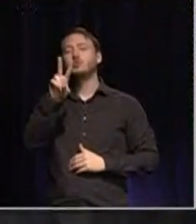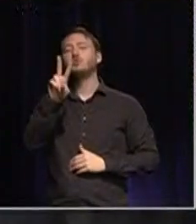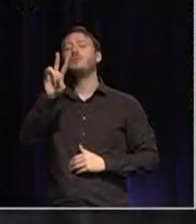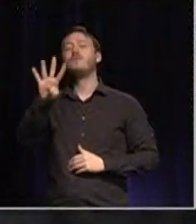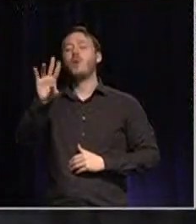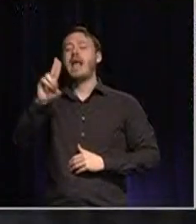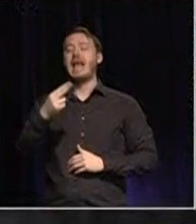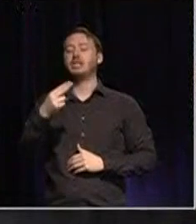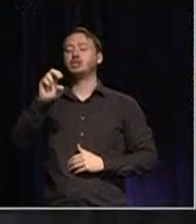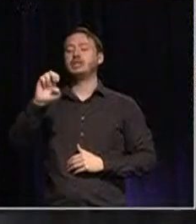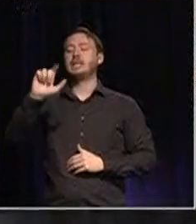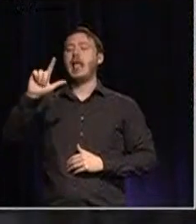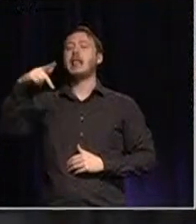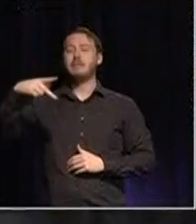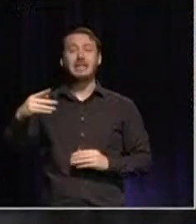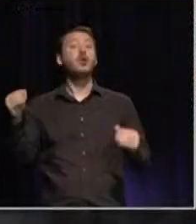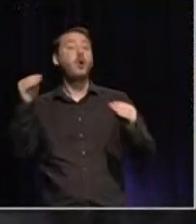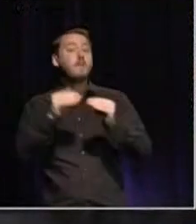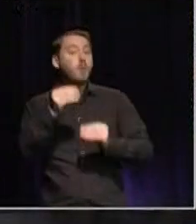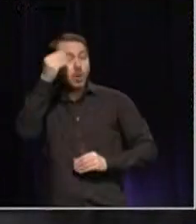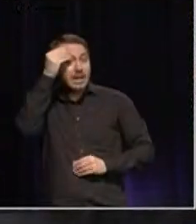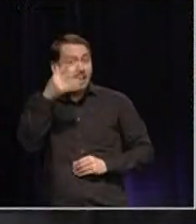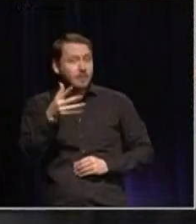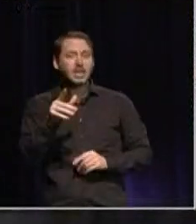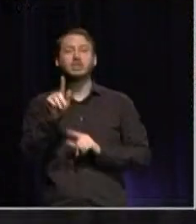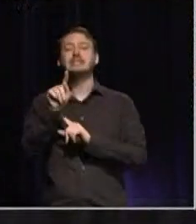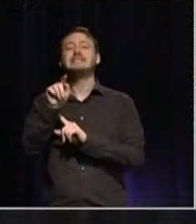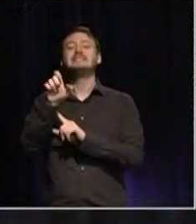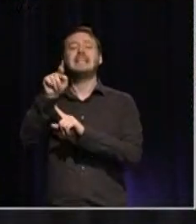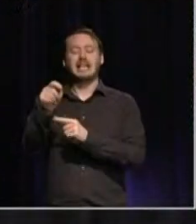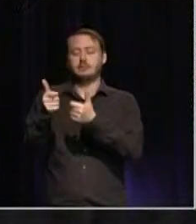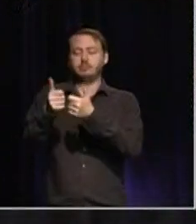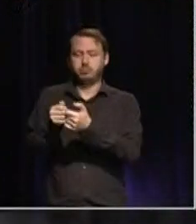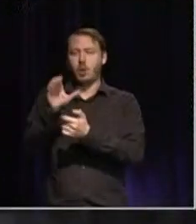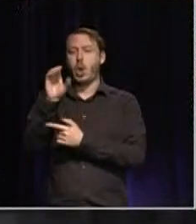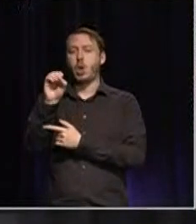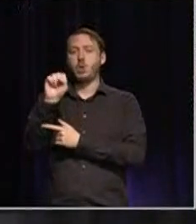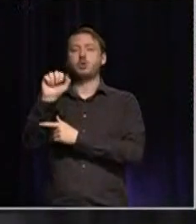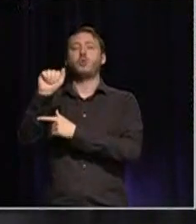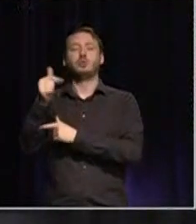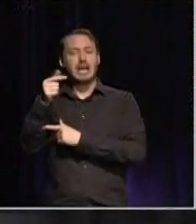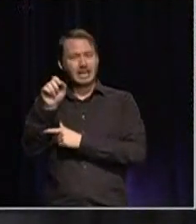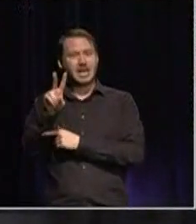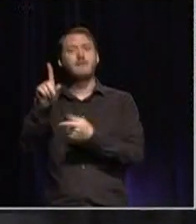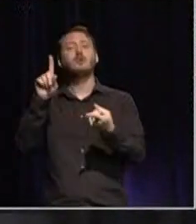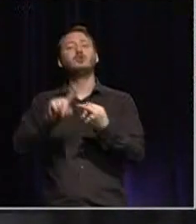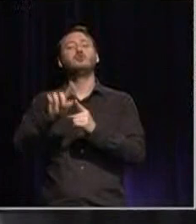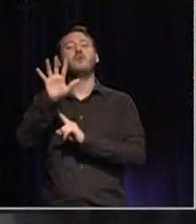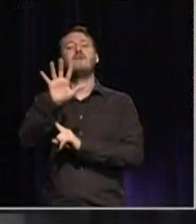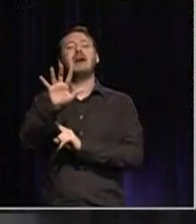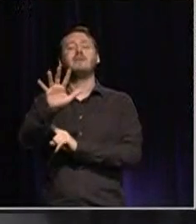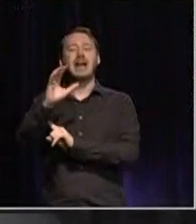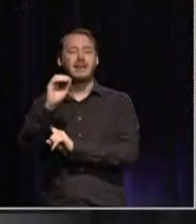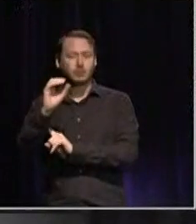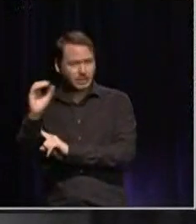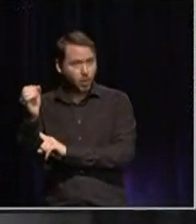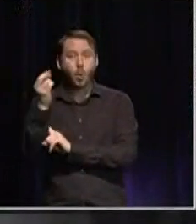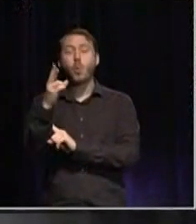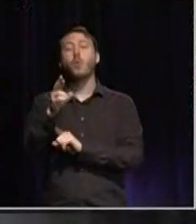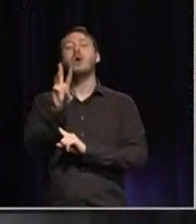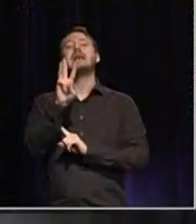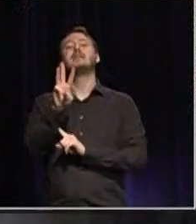210-224-HELP. And as always, you can get the latest on COVID-19 by texting COSAGov to 55000 or by going to the website